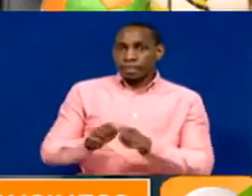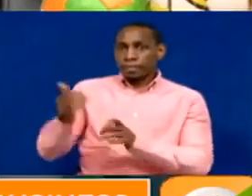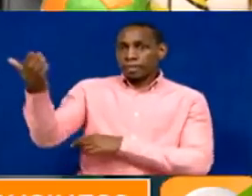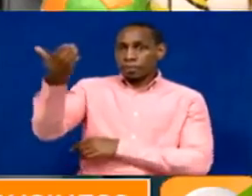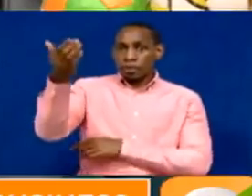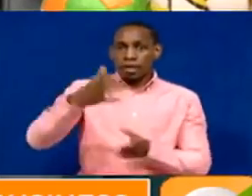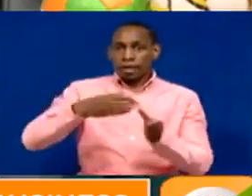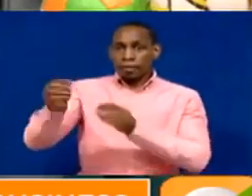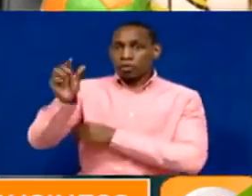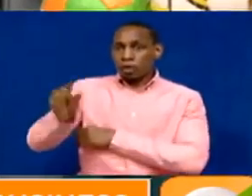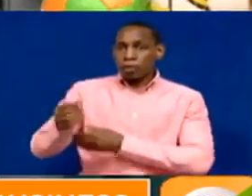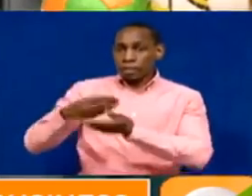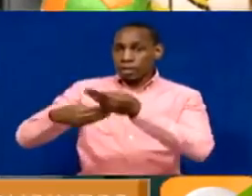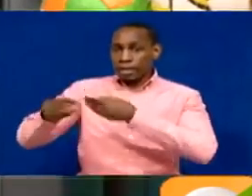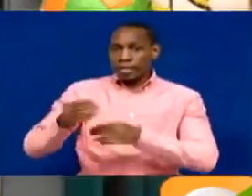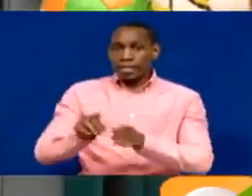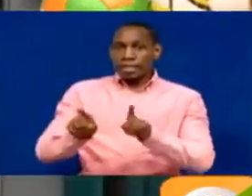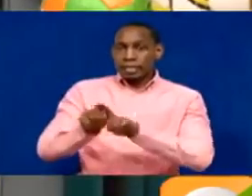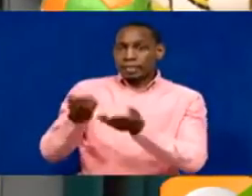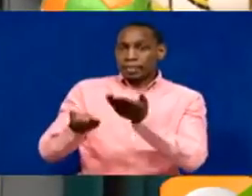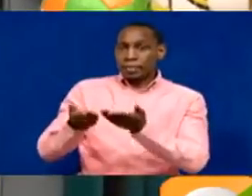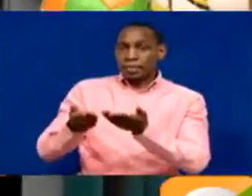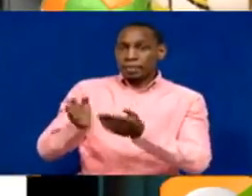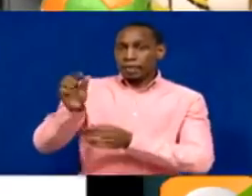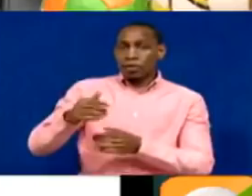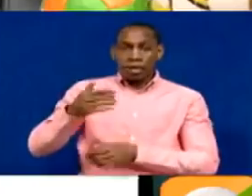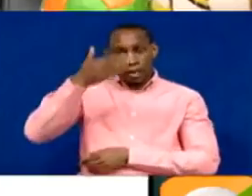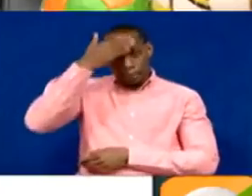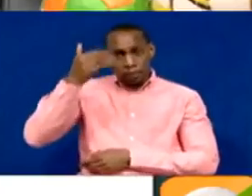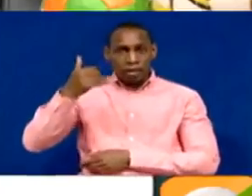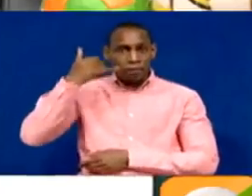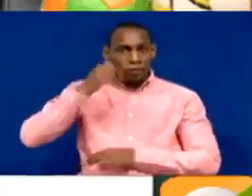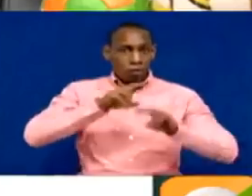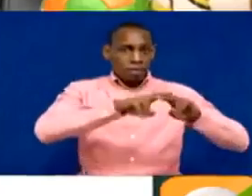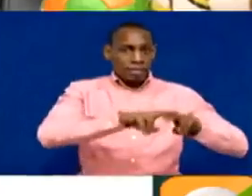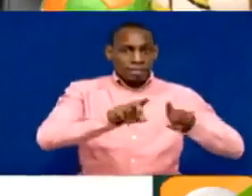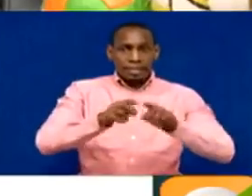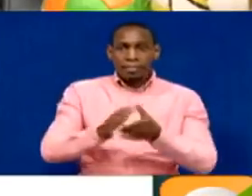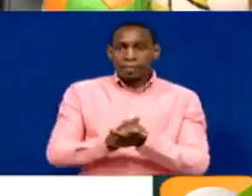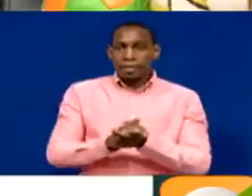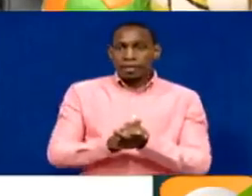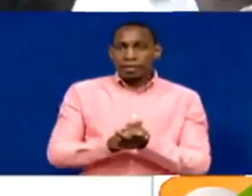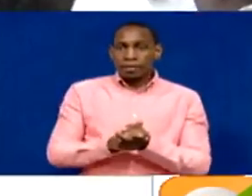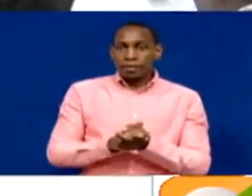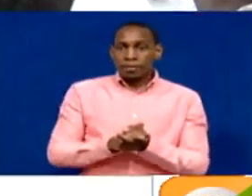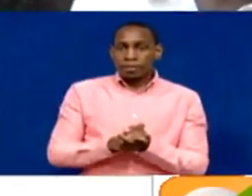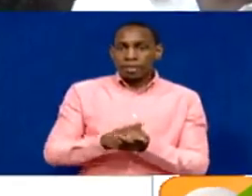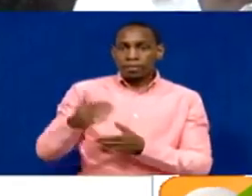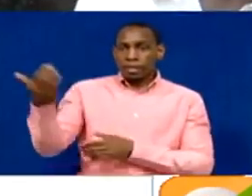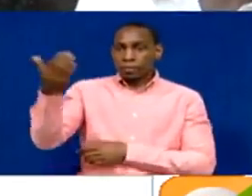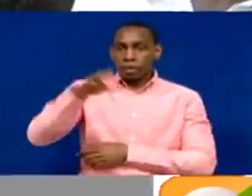hawkers ameenda kwa mtu mwenye anauzia. Maybe huyu mtu mwenye anauzia amesahau simu kwa kiti, na utapata maybe huyo hawkers amebeba hiyo simu.